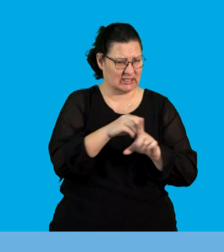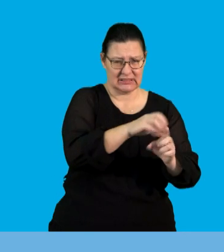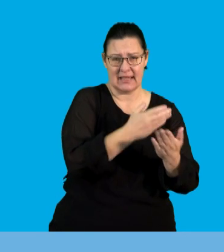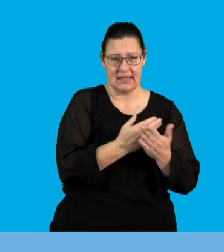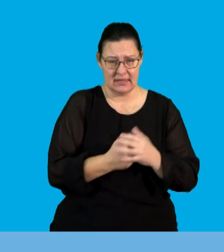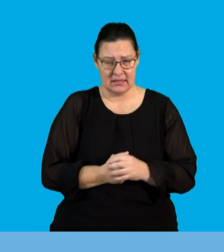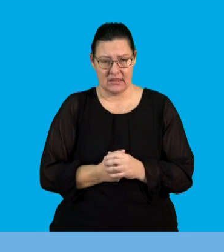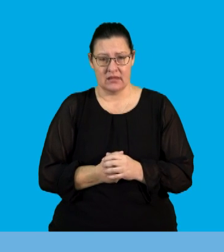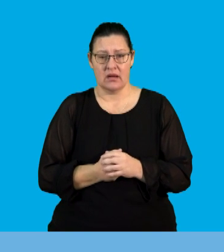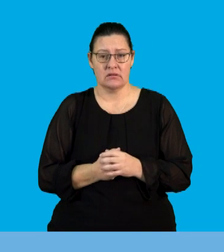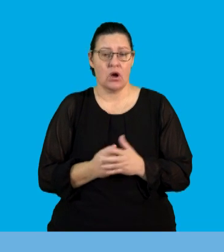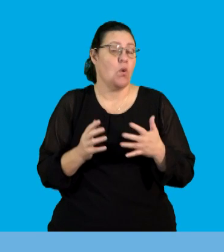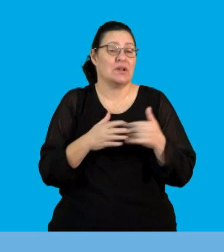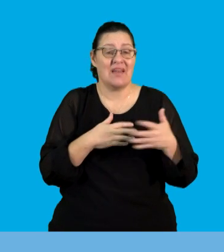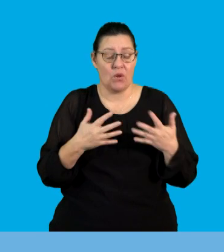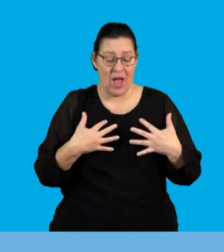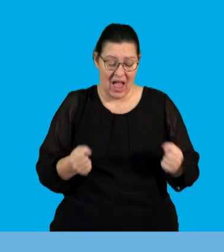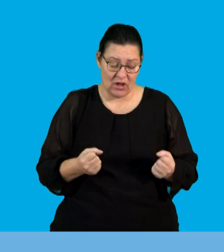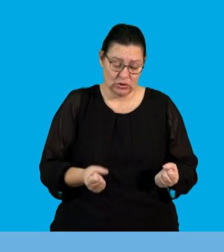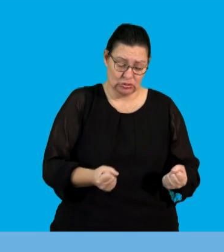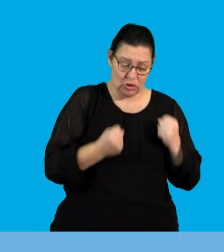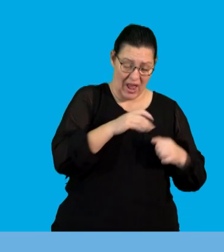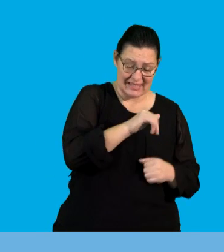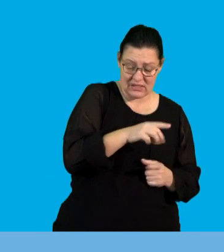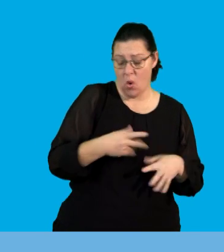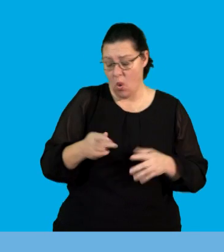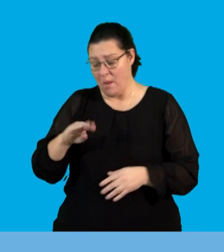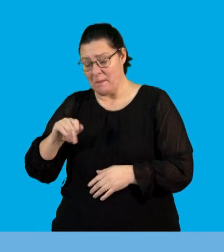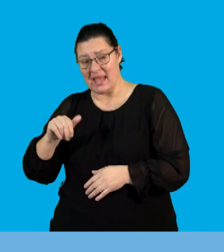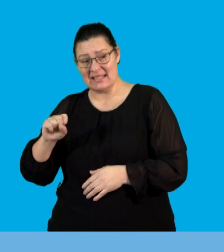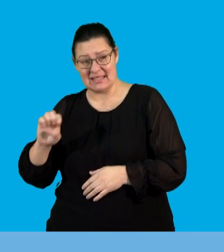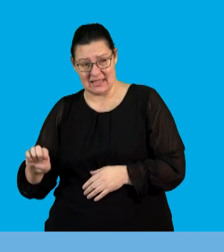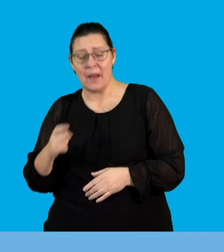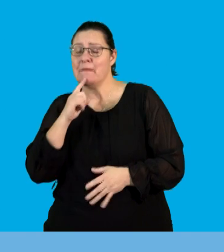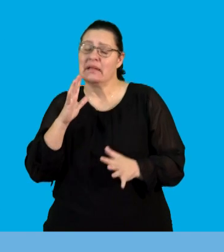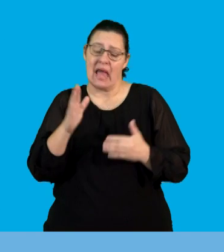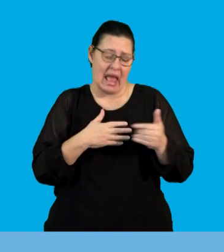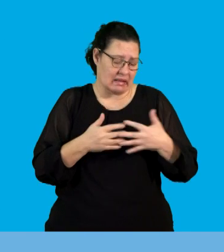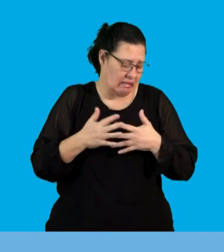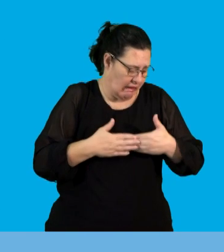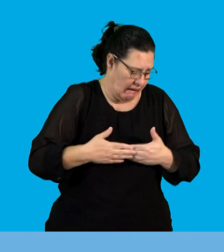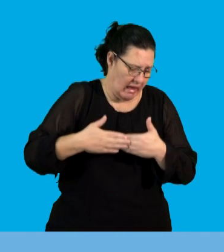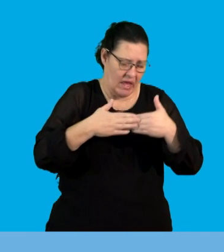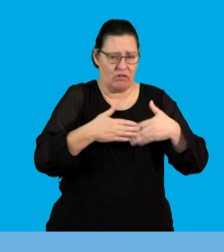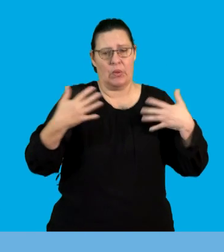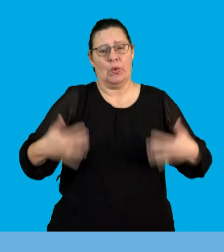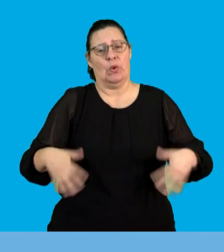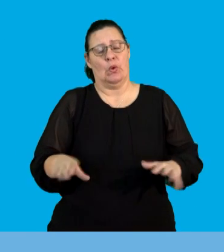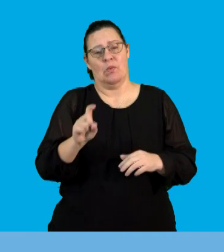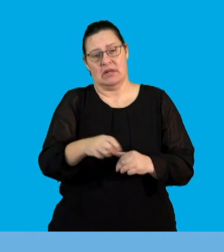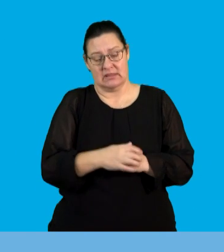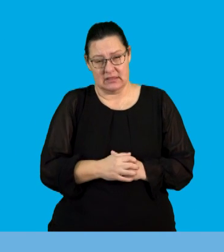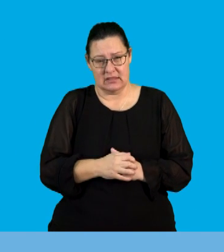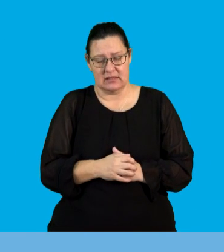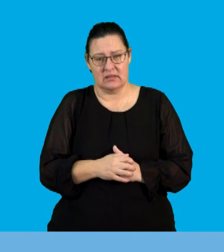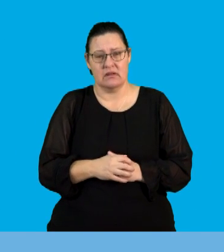across. So that means now, whenever we have a strong acid or a strong base, those need to be handled with care. Remember,